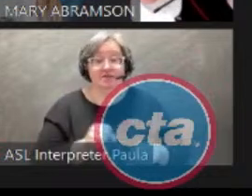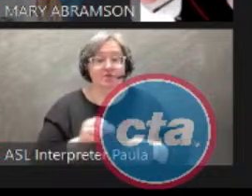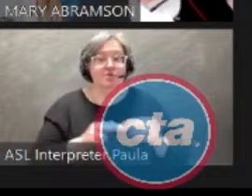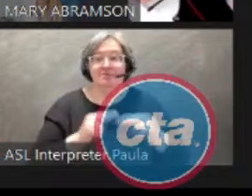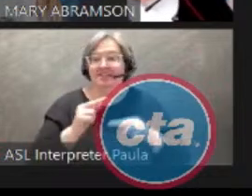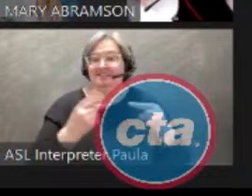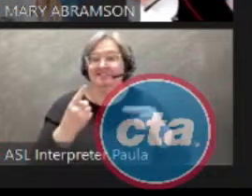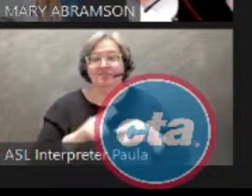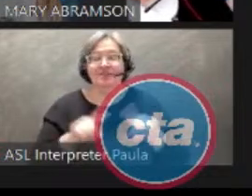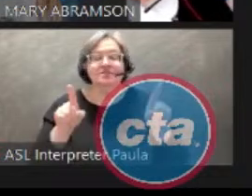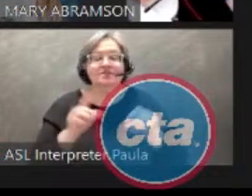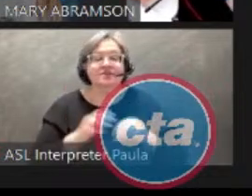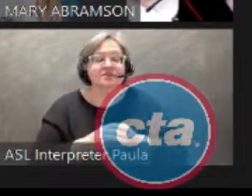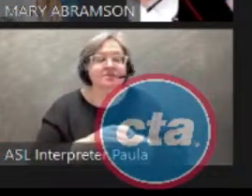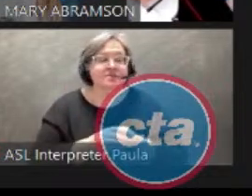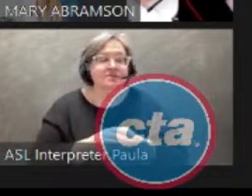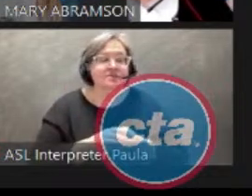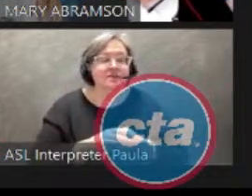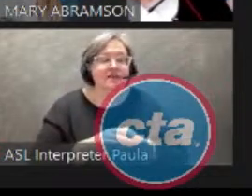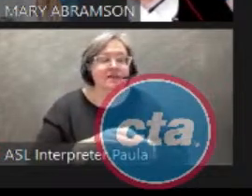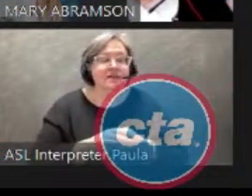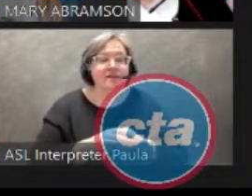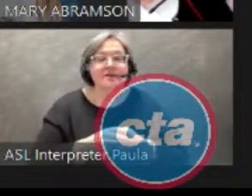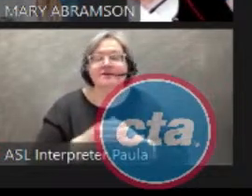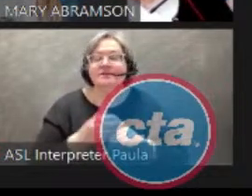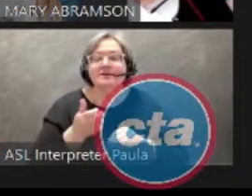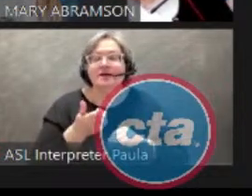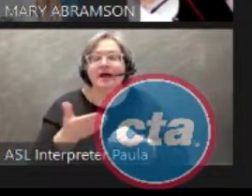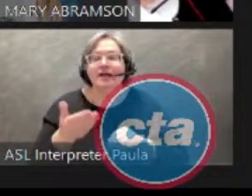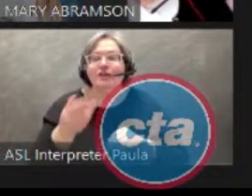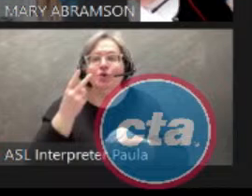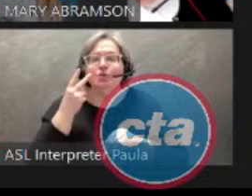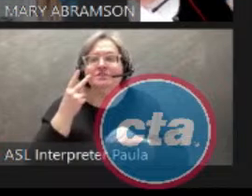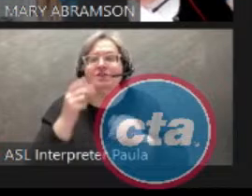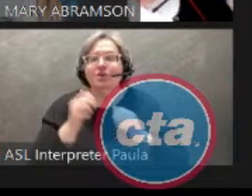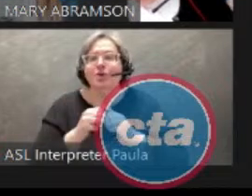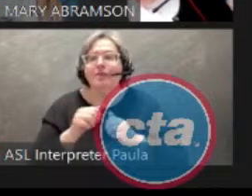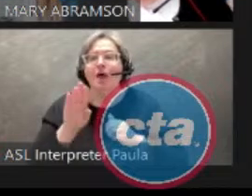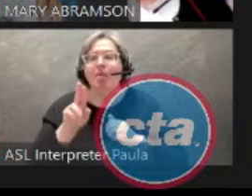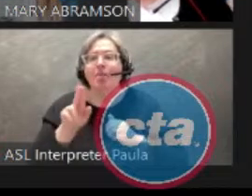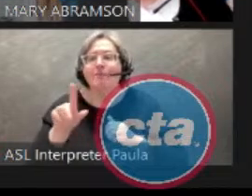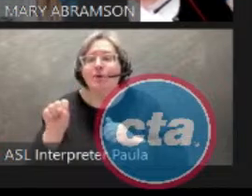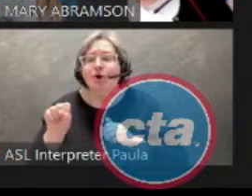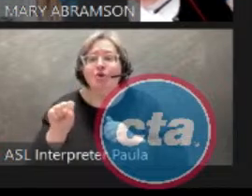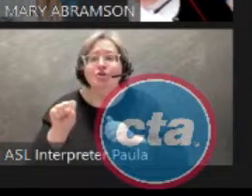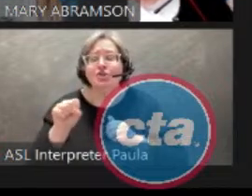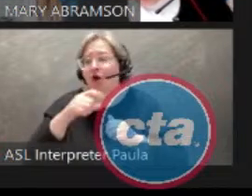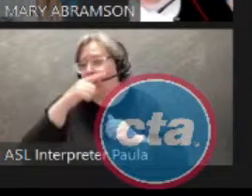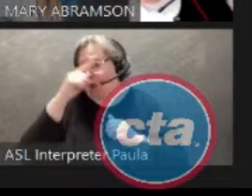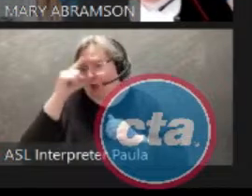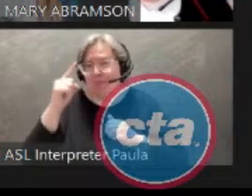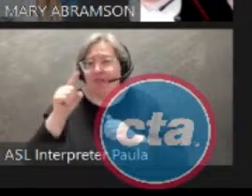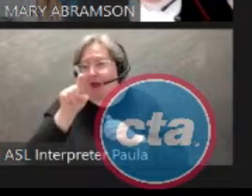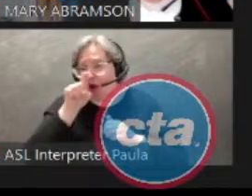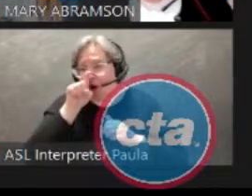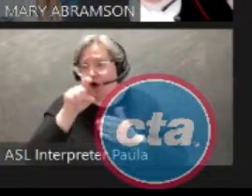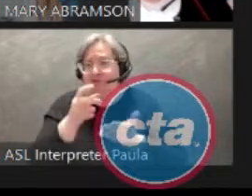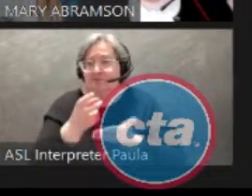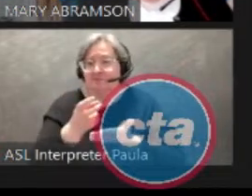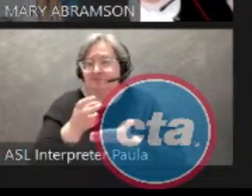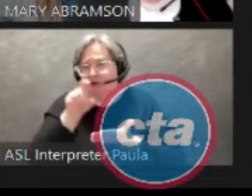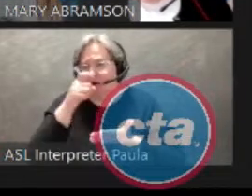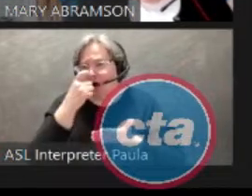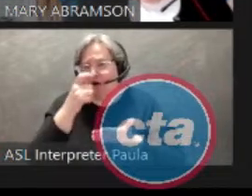you think that Cox Bulls or, Blackhawks or that won't even be there. That will all be built out specifically just for the convention. So there will